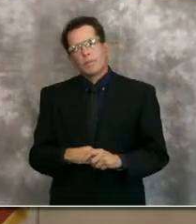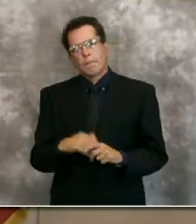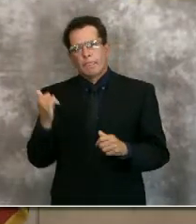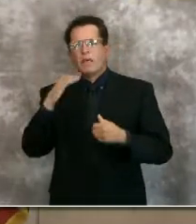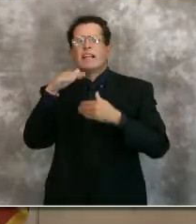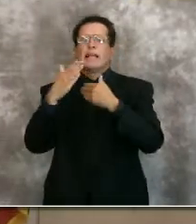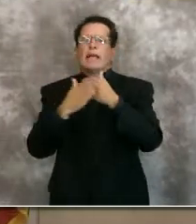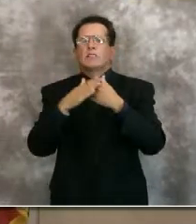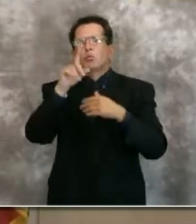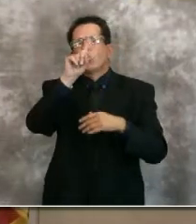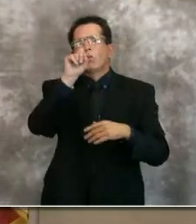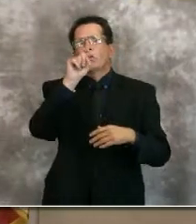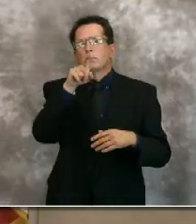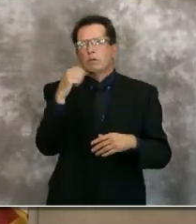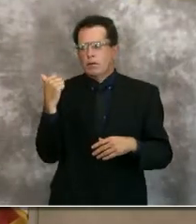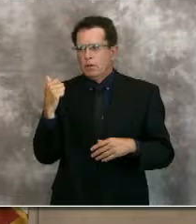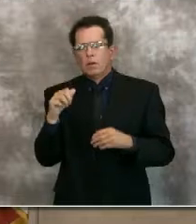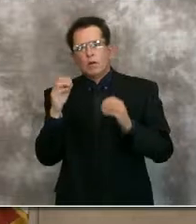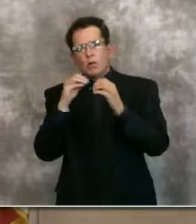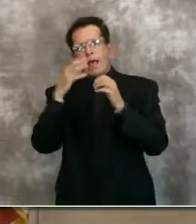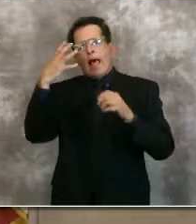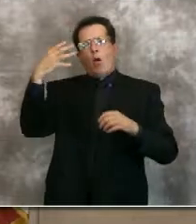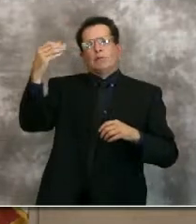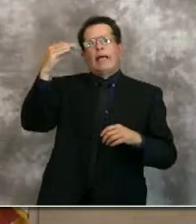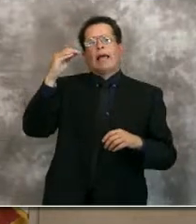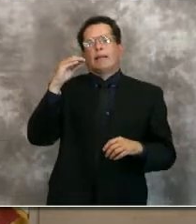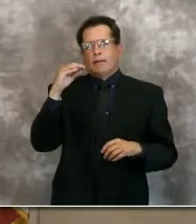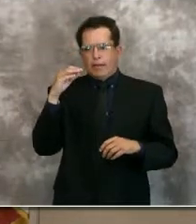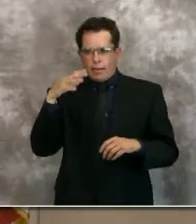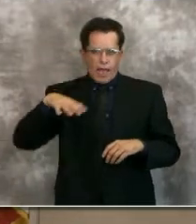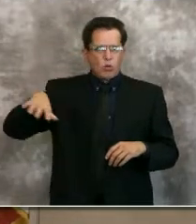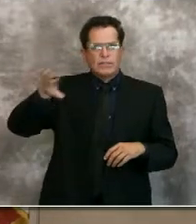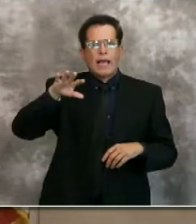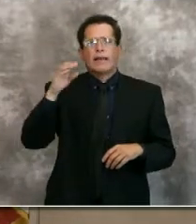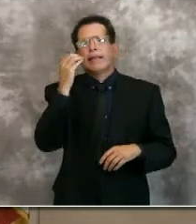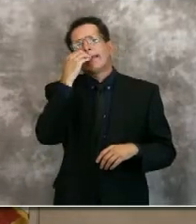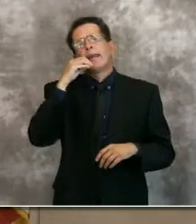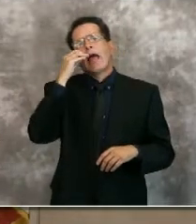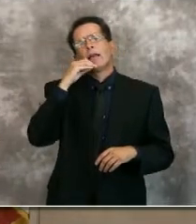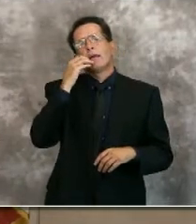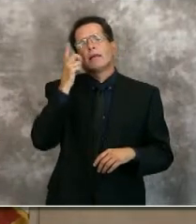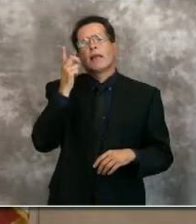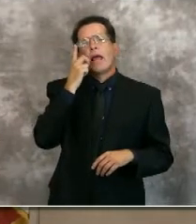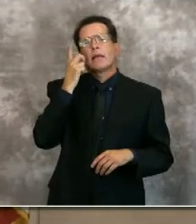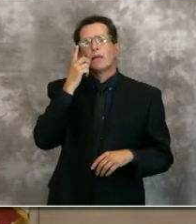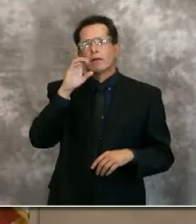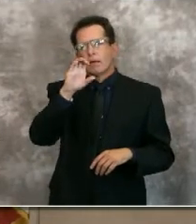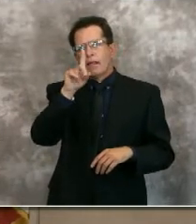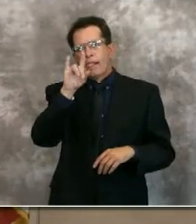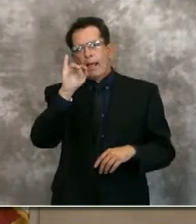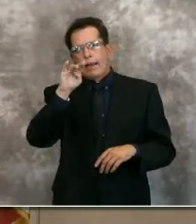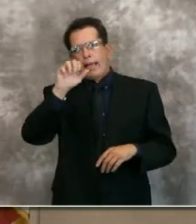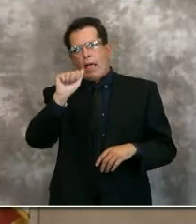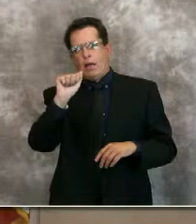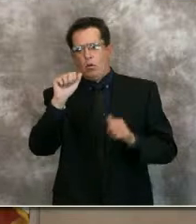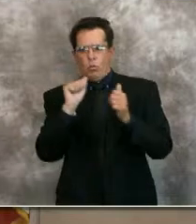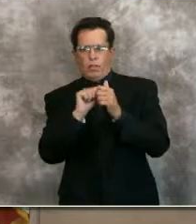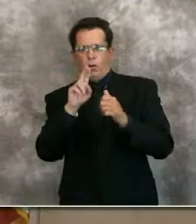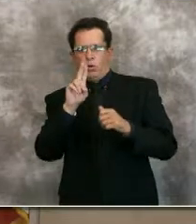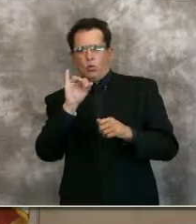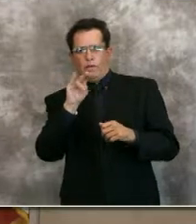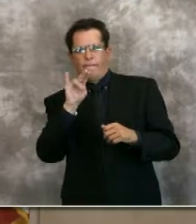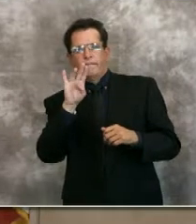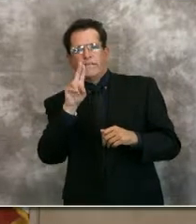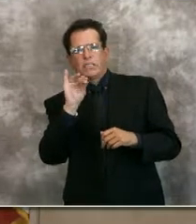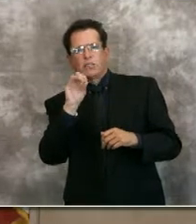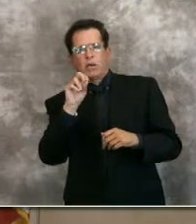This next question deals with outside dining, and we'll go ahead and hear the question. This one's from Claudia Busho with Univision.